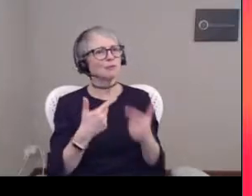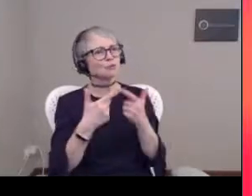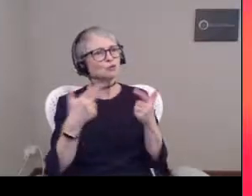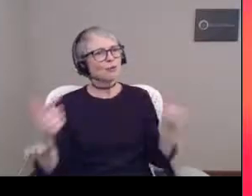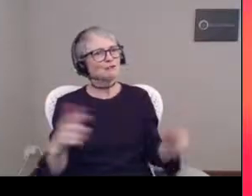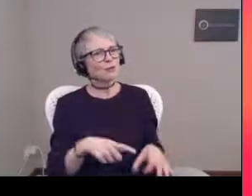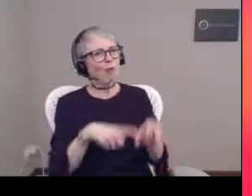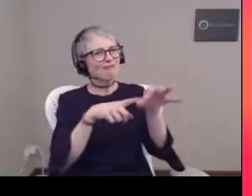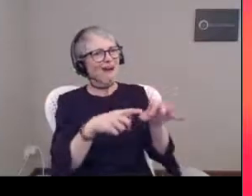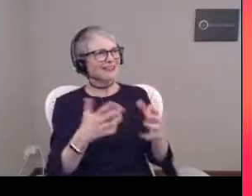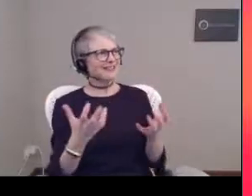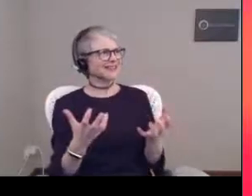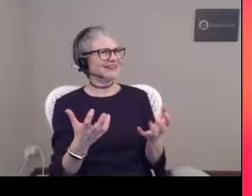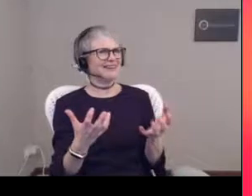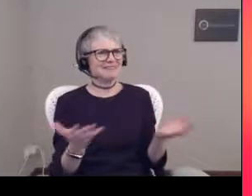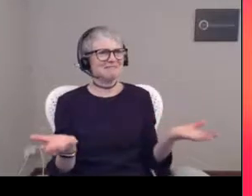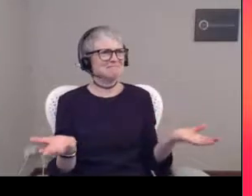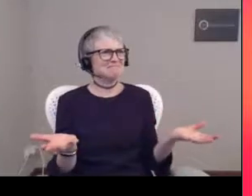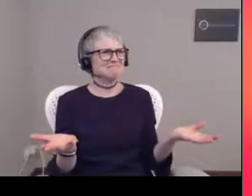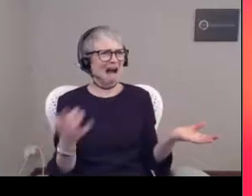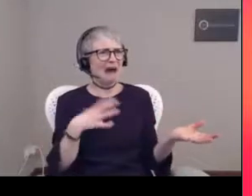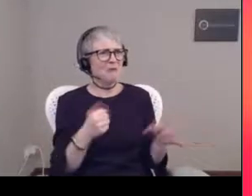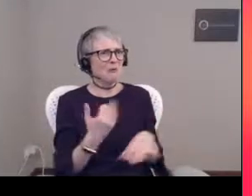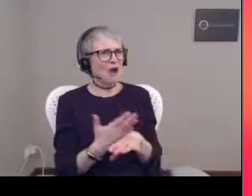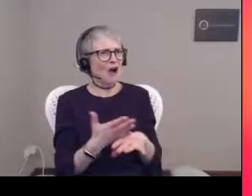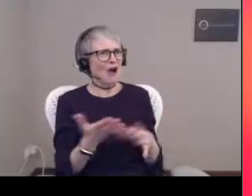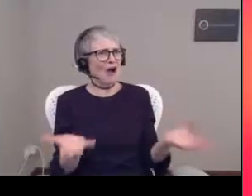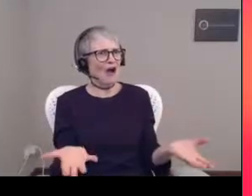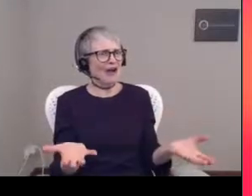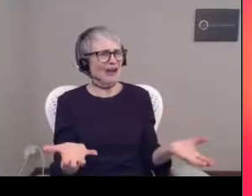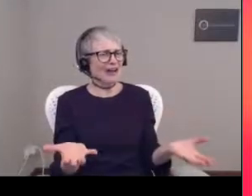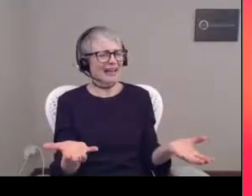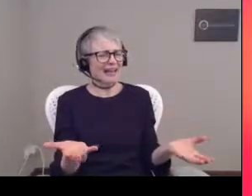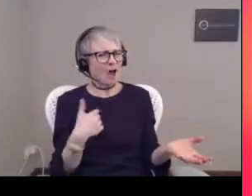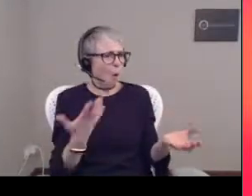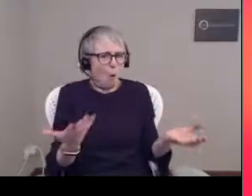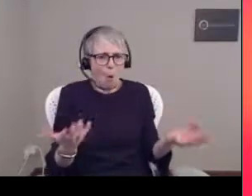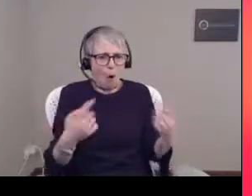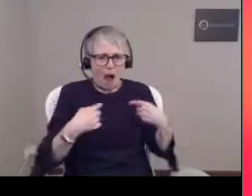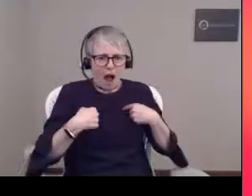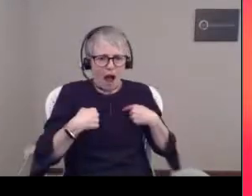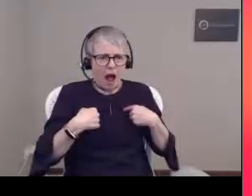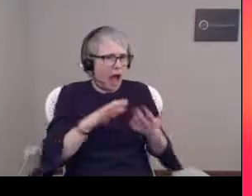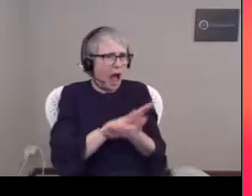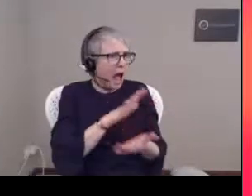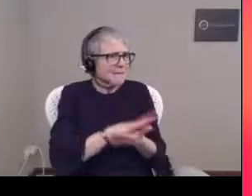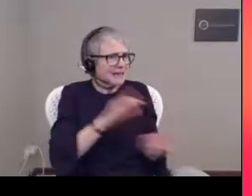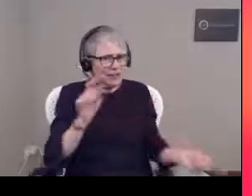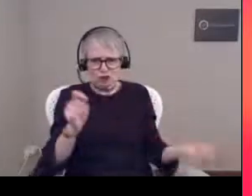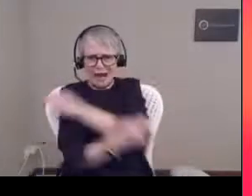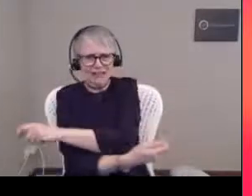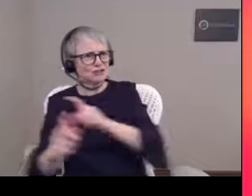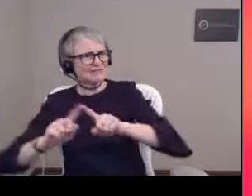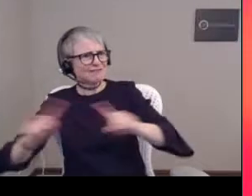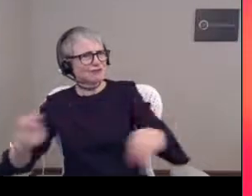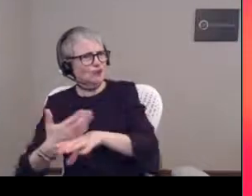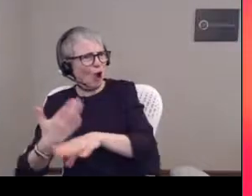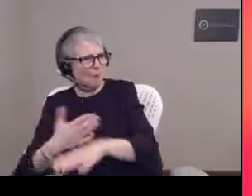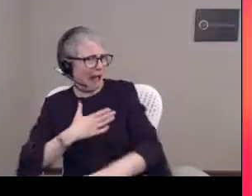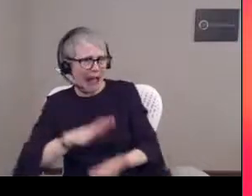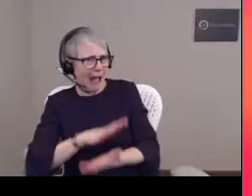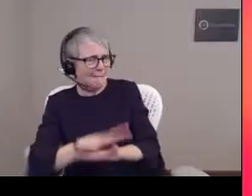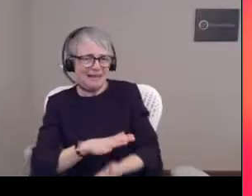actually trying to, obviously need to work, and they're trying to change field from one sector to another. I think you've kind of covered that if people